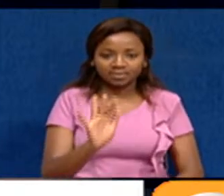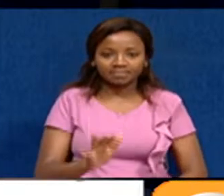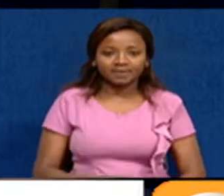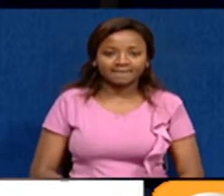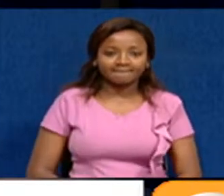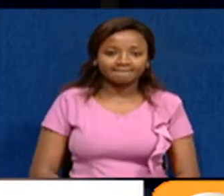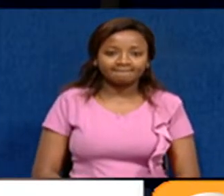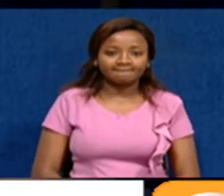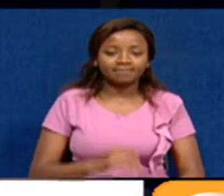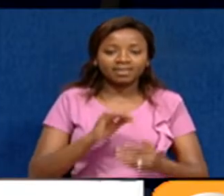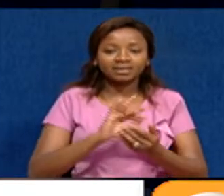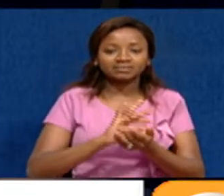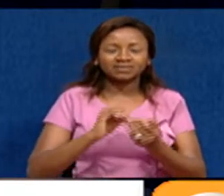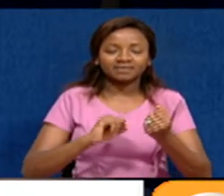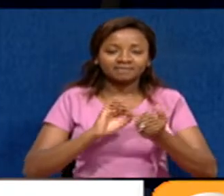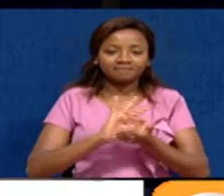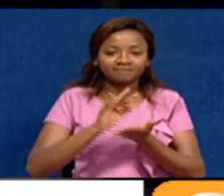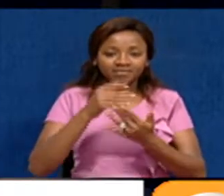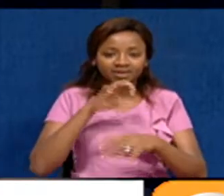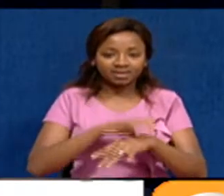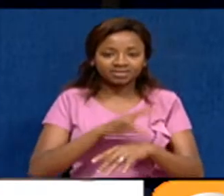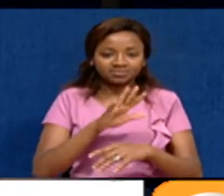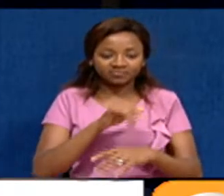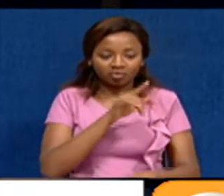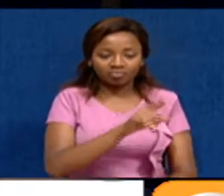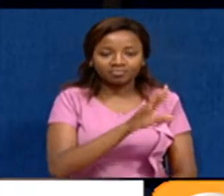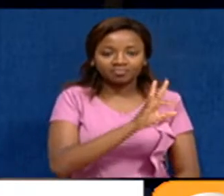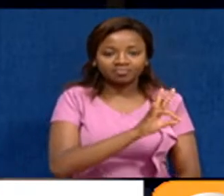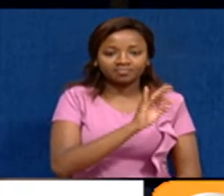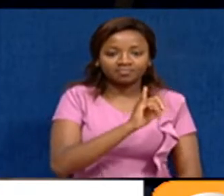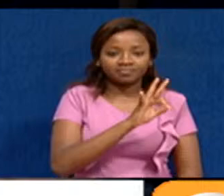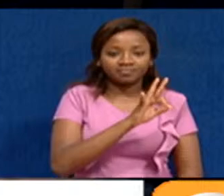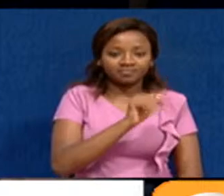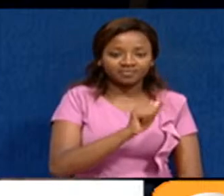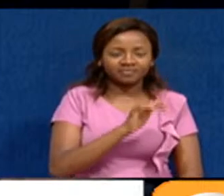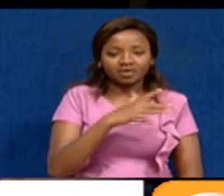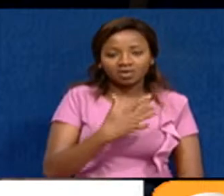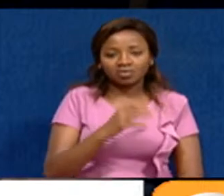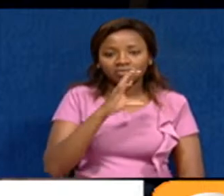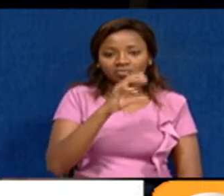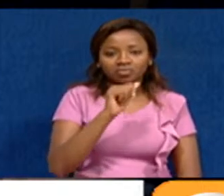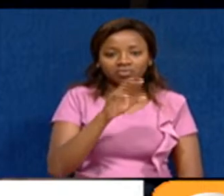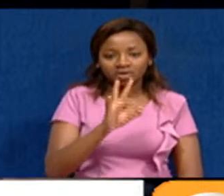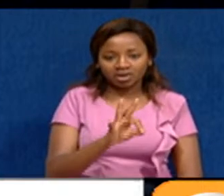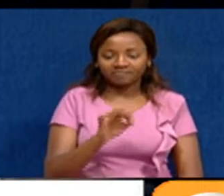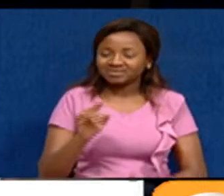funded and conducted by both FIFA and CAF. So are our coaches.